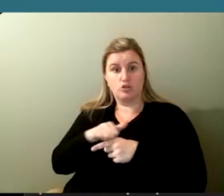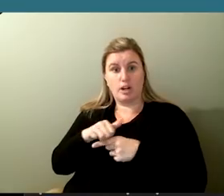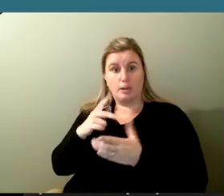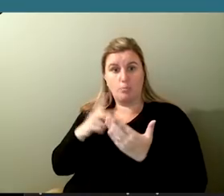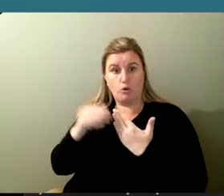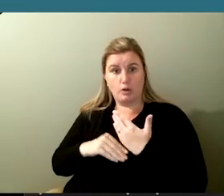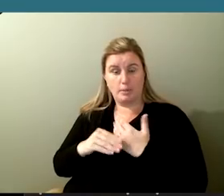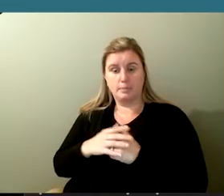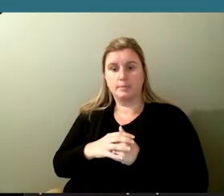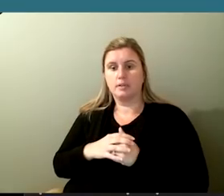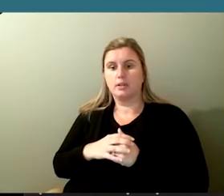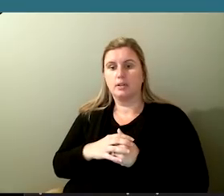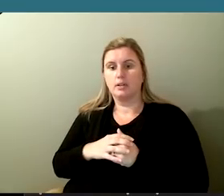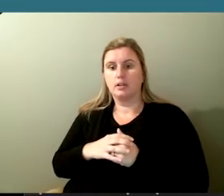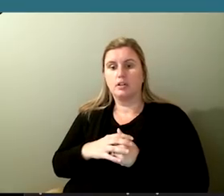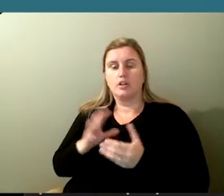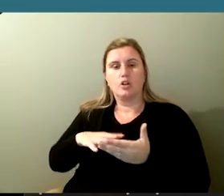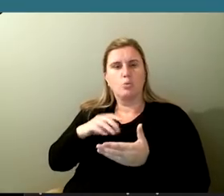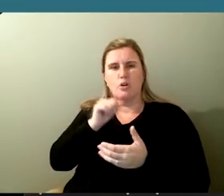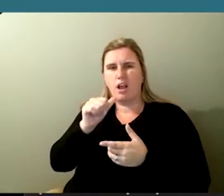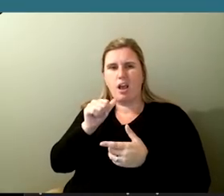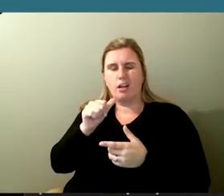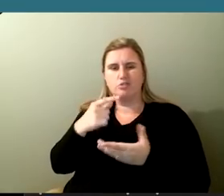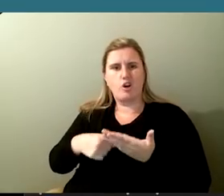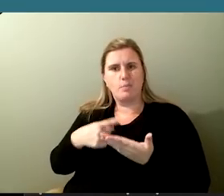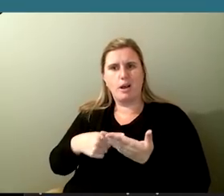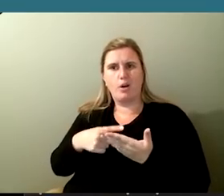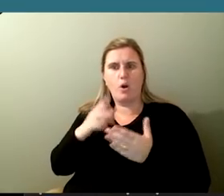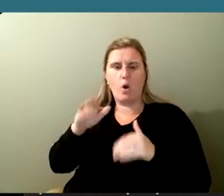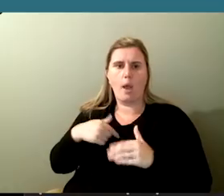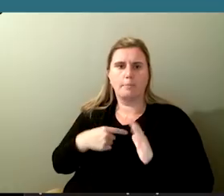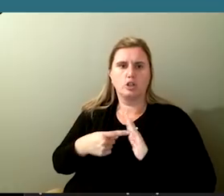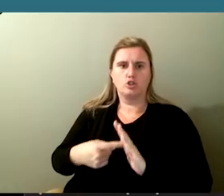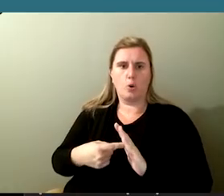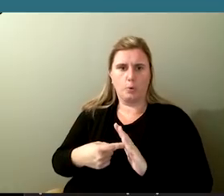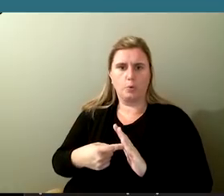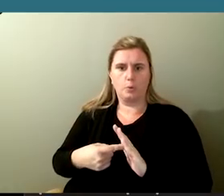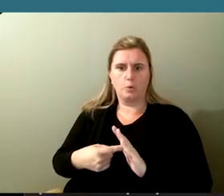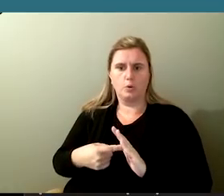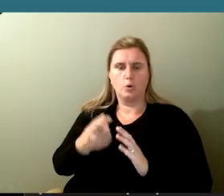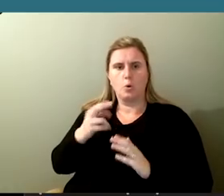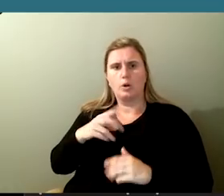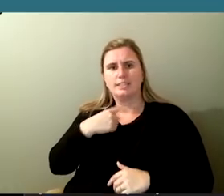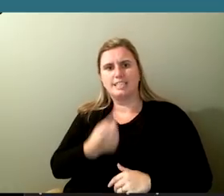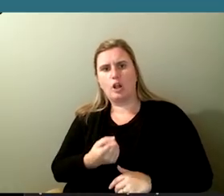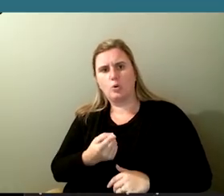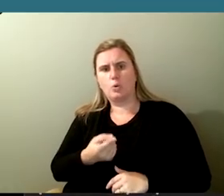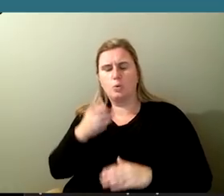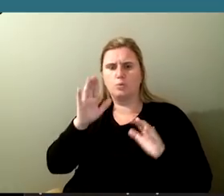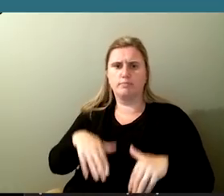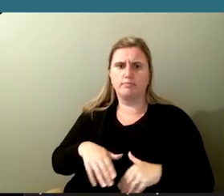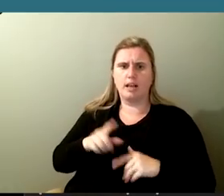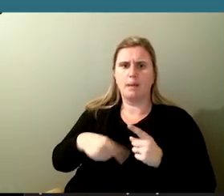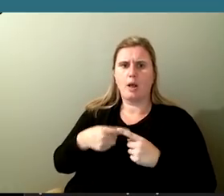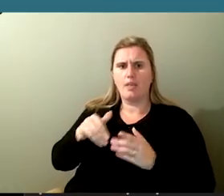program, we're not so much talking about, okay, so I'm just going to show you or tell you about it and